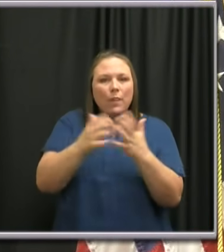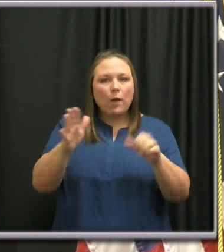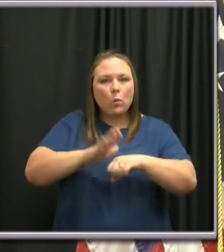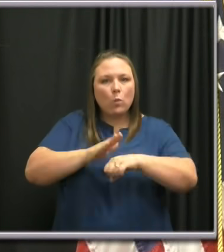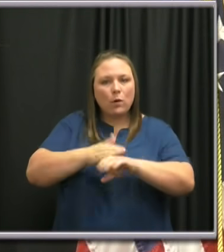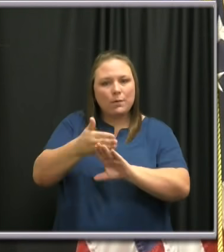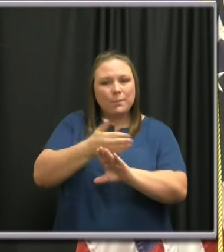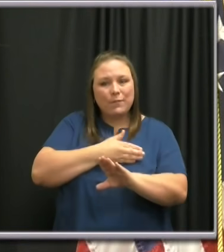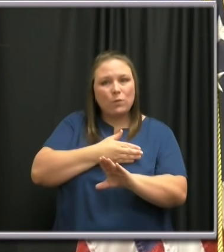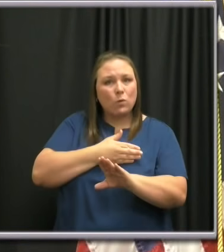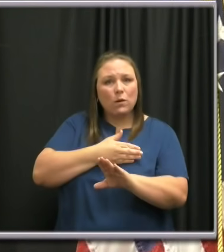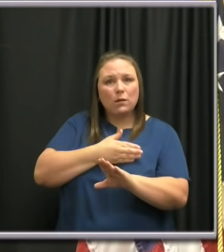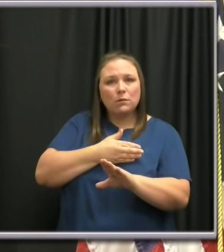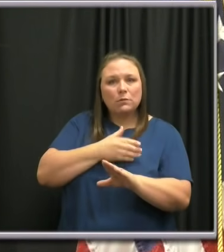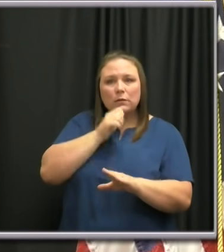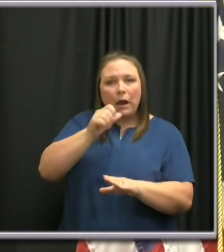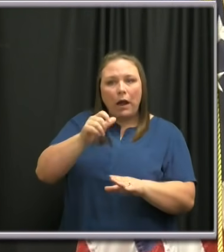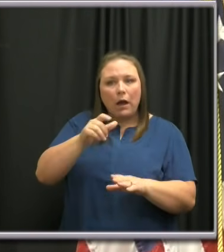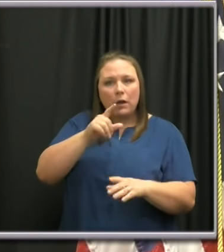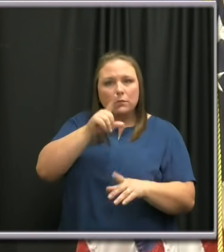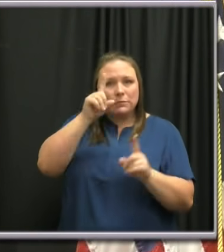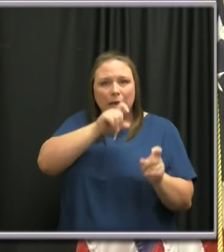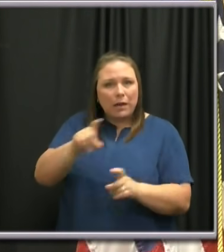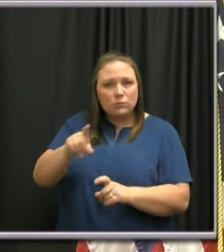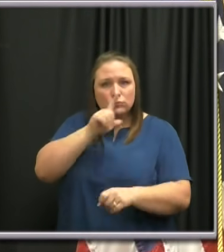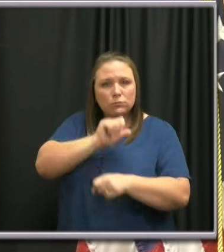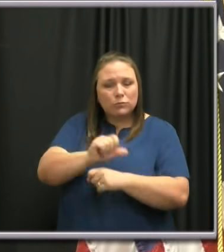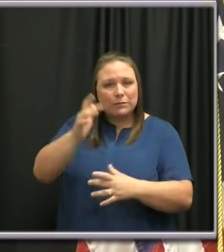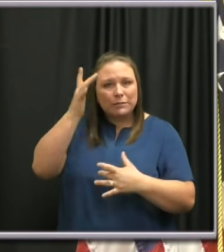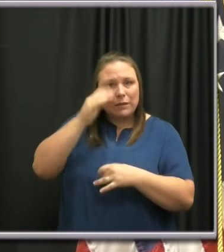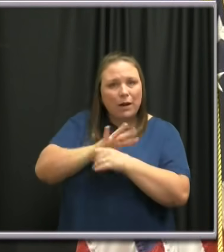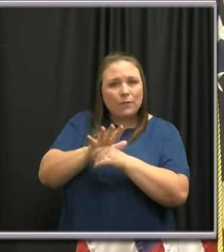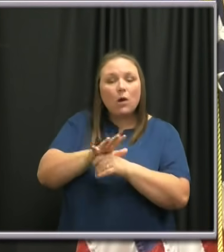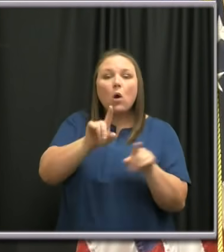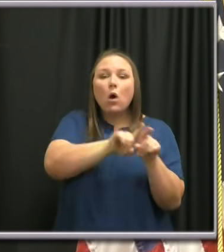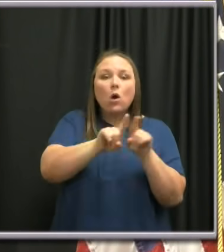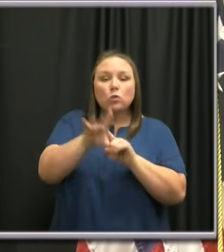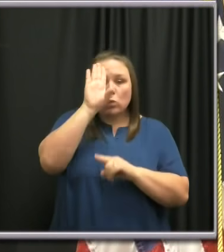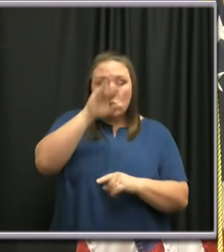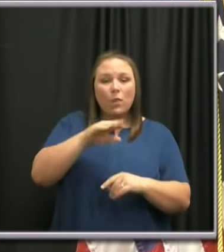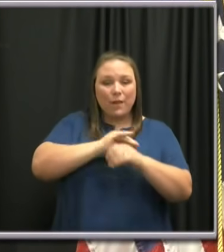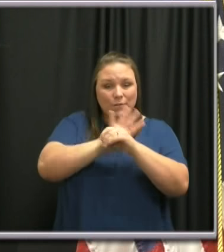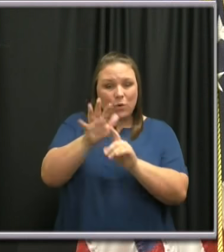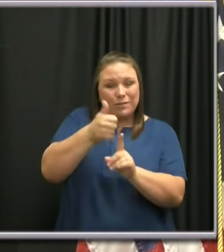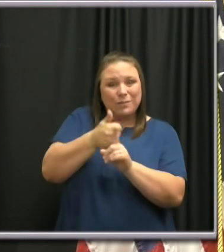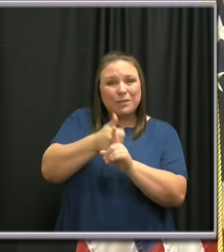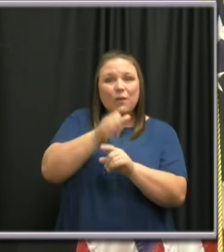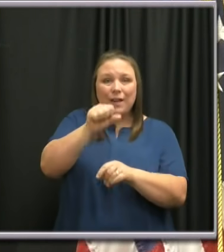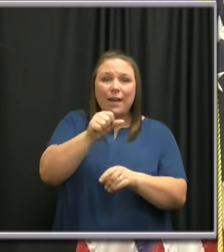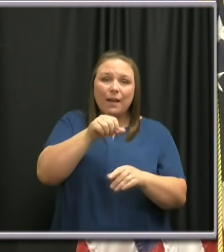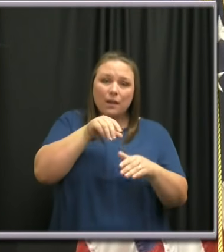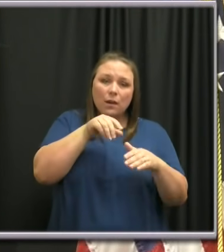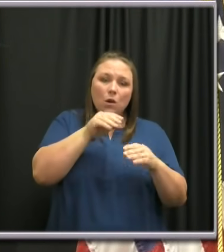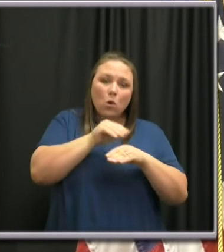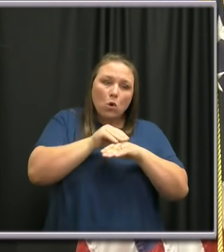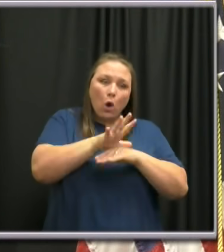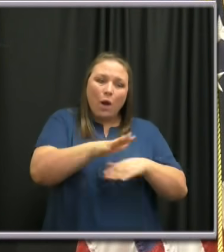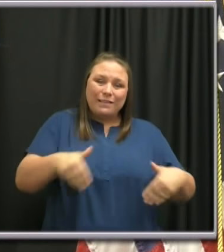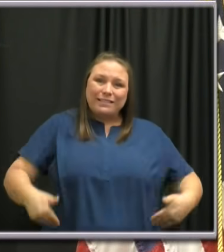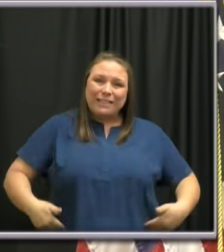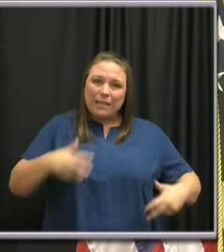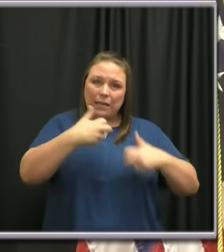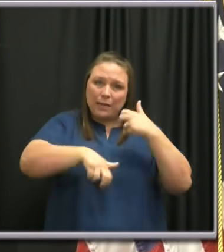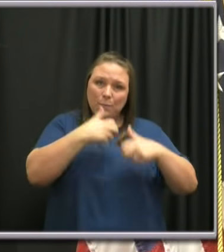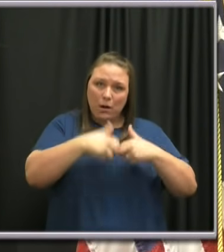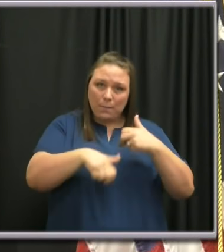they were actually sick. We also know that the virus can shut down the kidneys, so many people are requiring dialysis, and that's especially